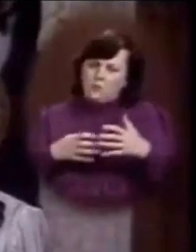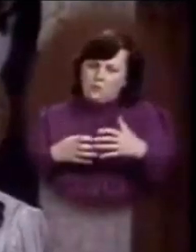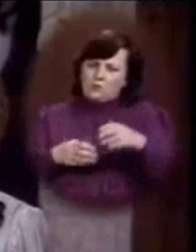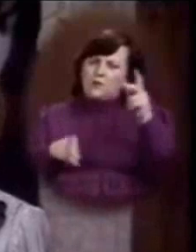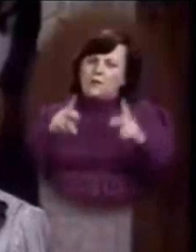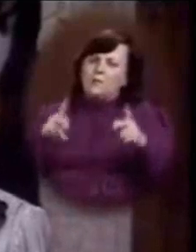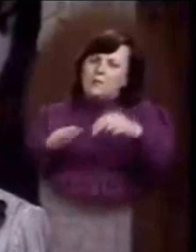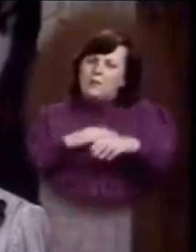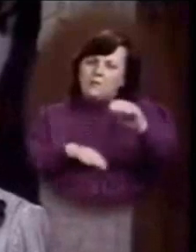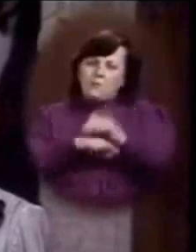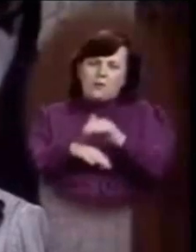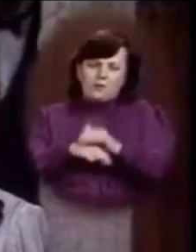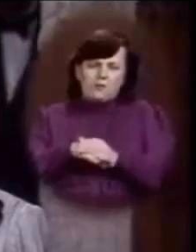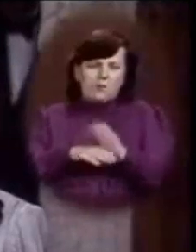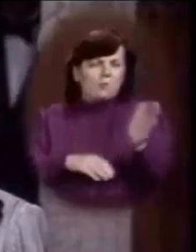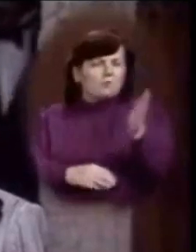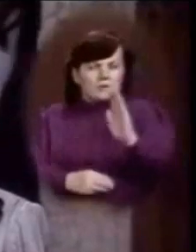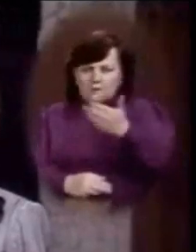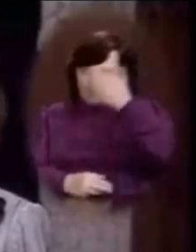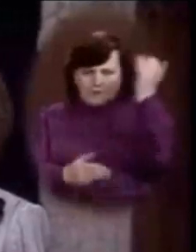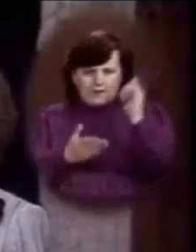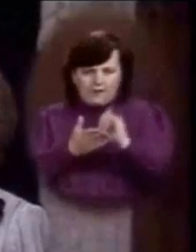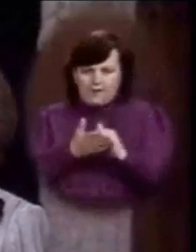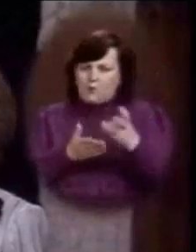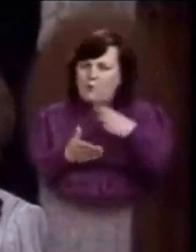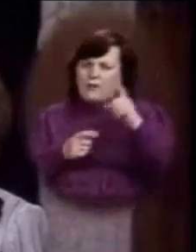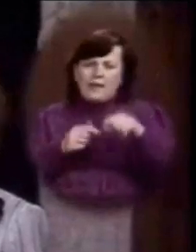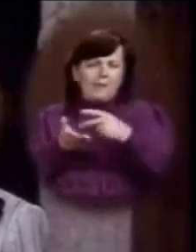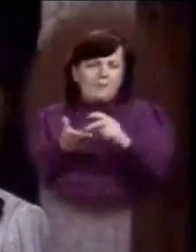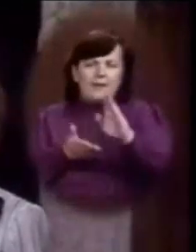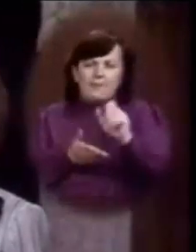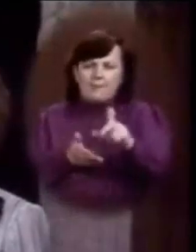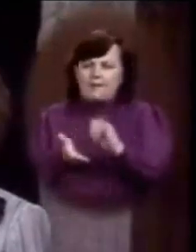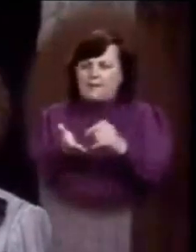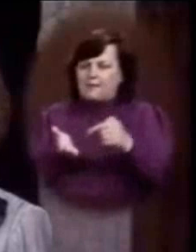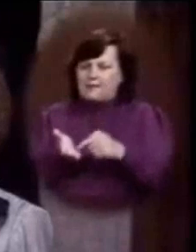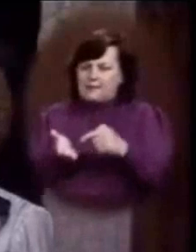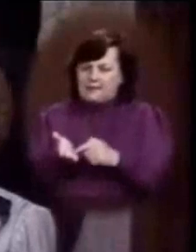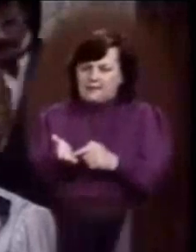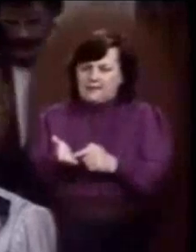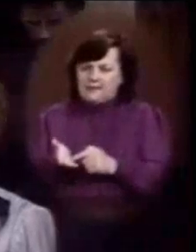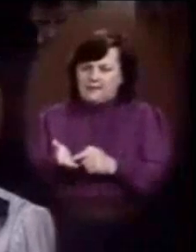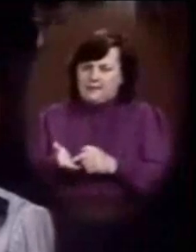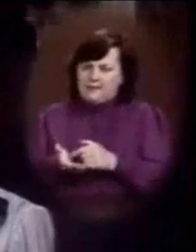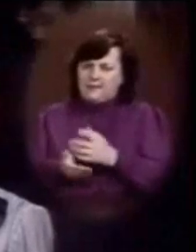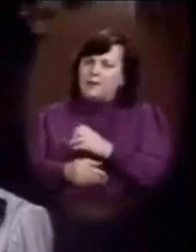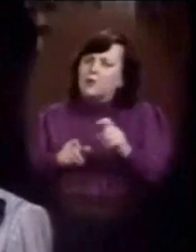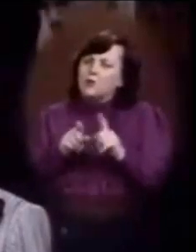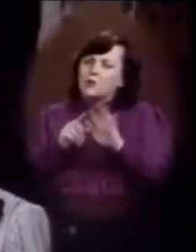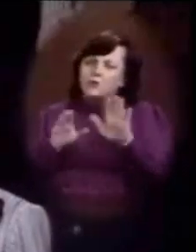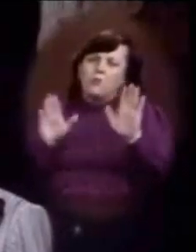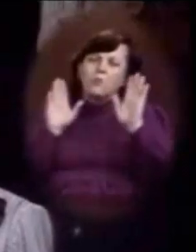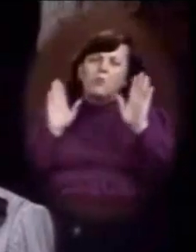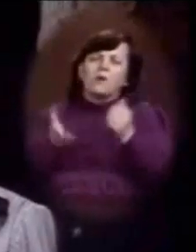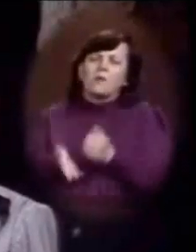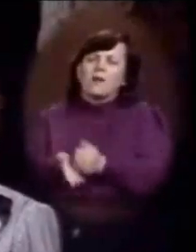a debt that can never be repaid. So too is the enormously generous help which you gave Britain in the post-war